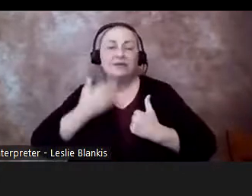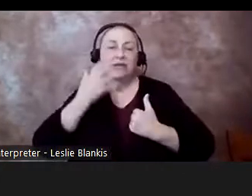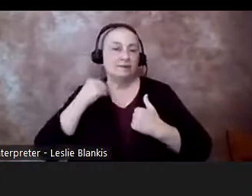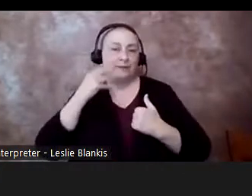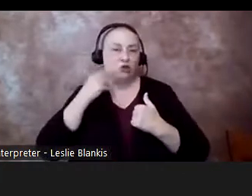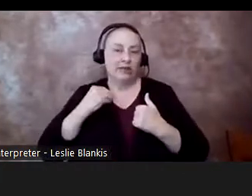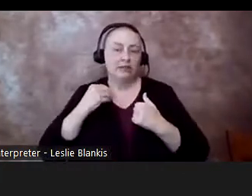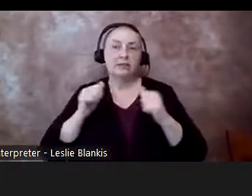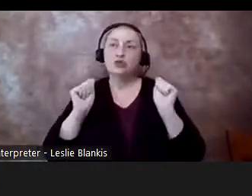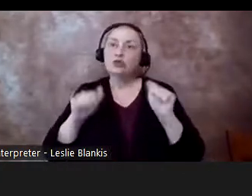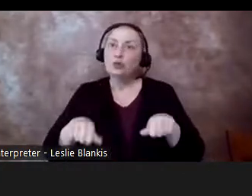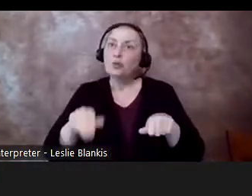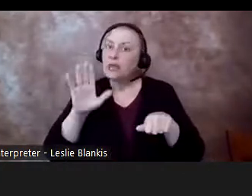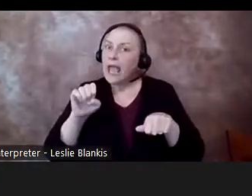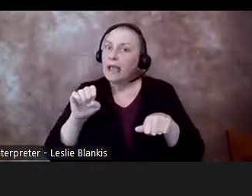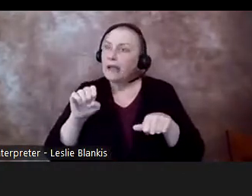be able to,